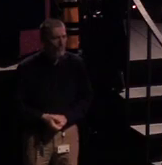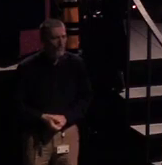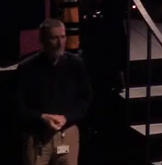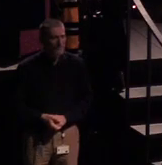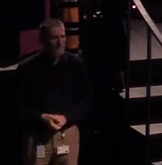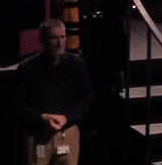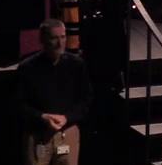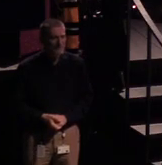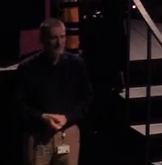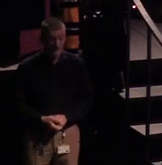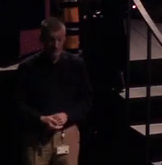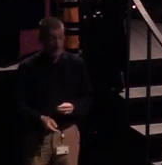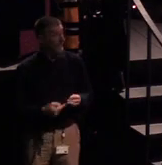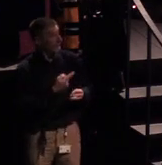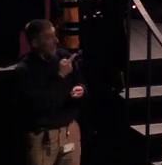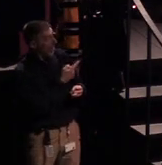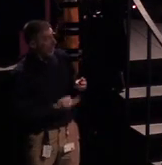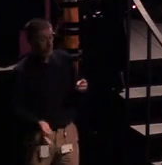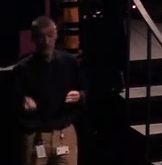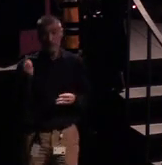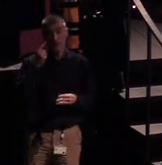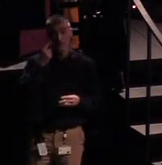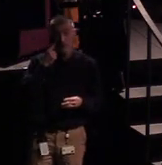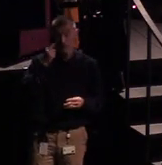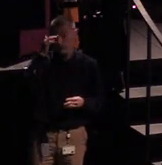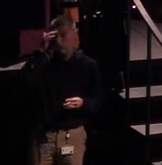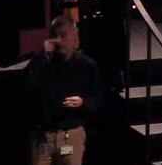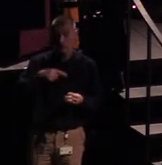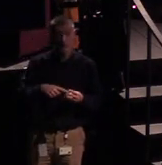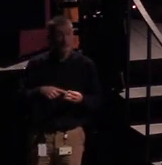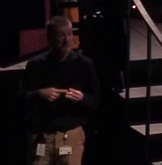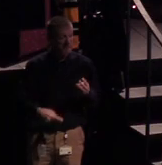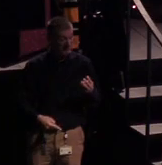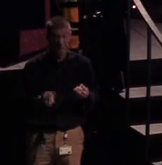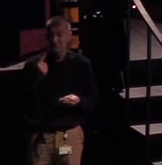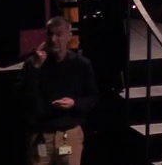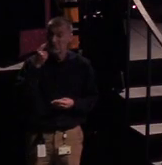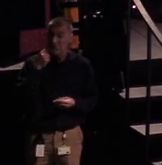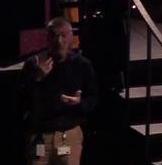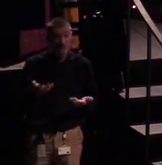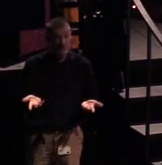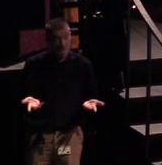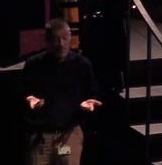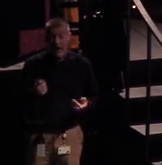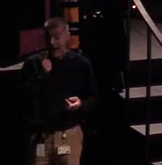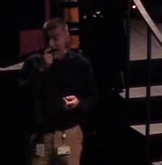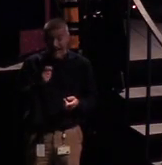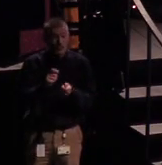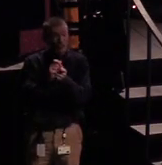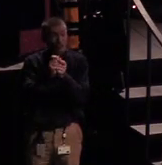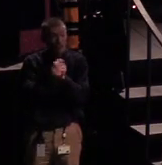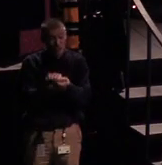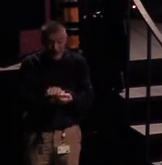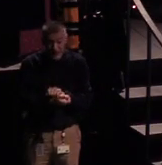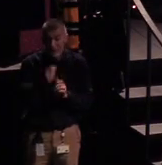these three principles are simple yet they have the potential to radically change the